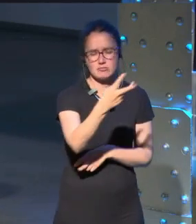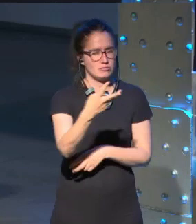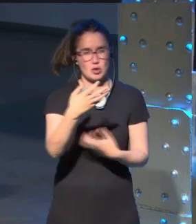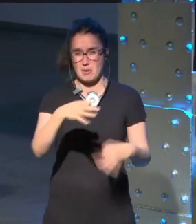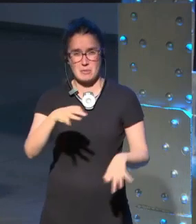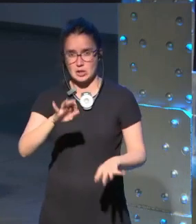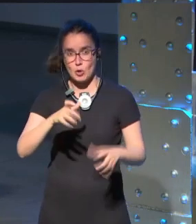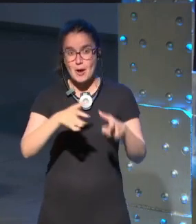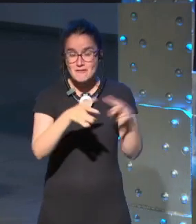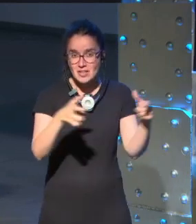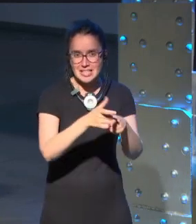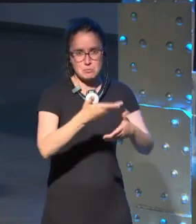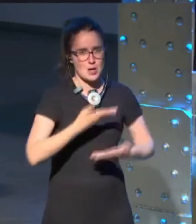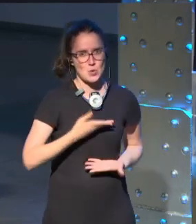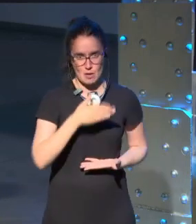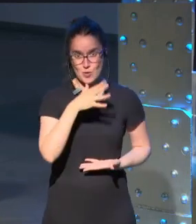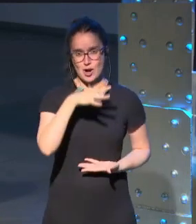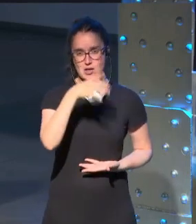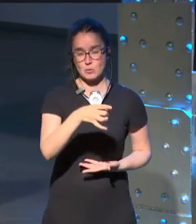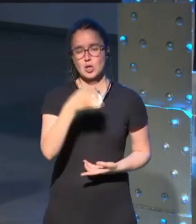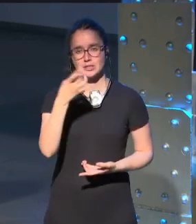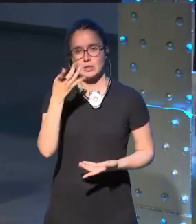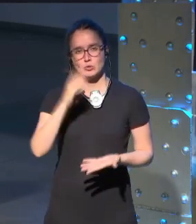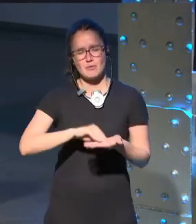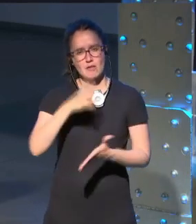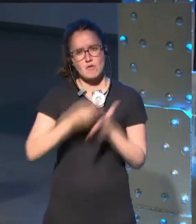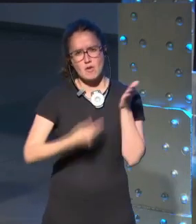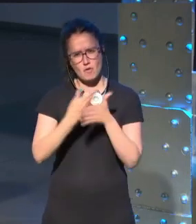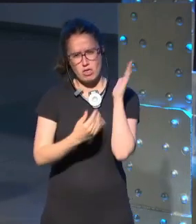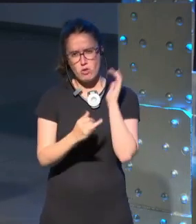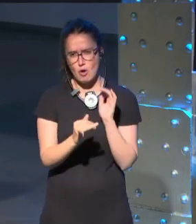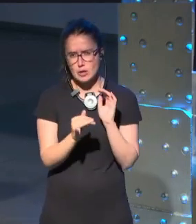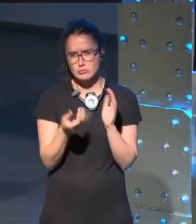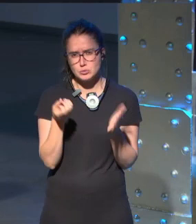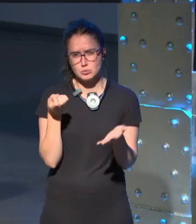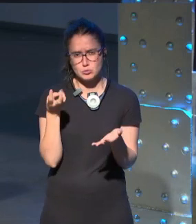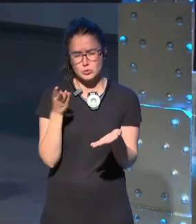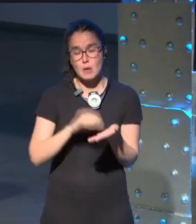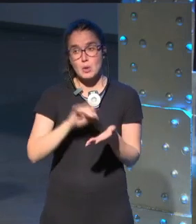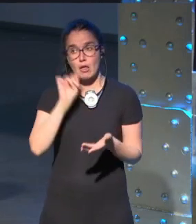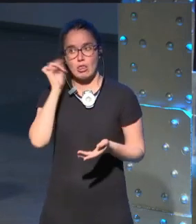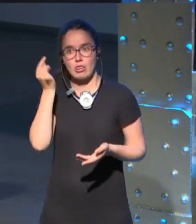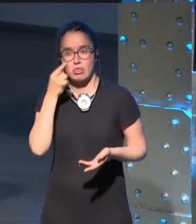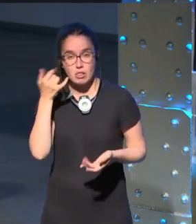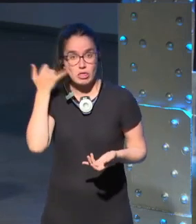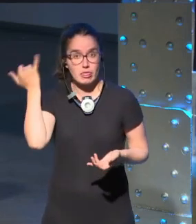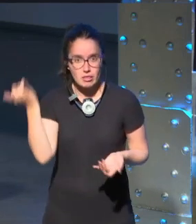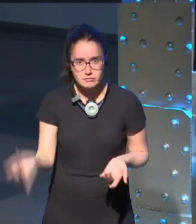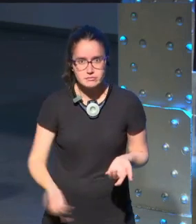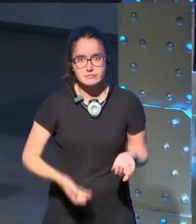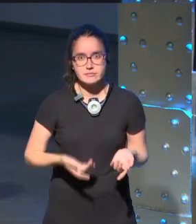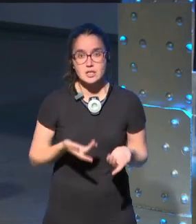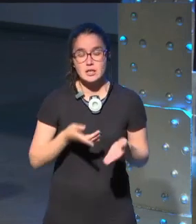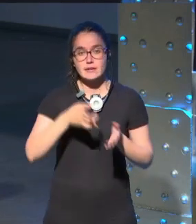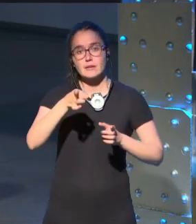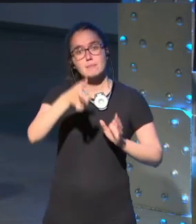I make a lot of oversights and a lot of mistakes, and my editor will catch some of them and miss some of